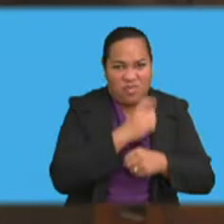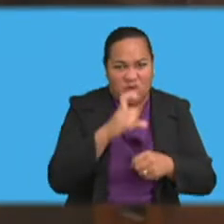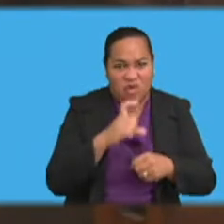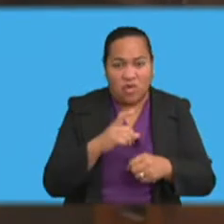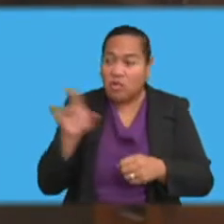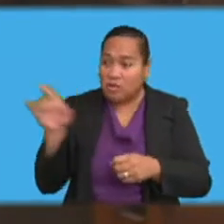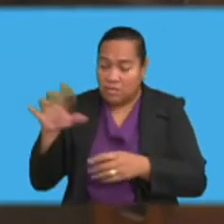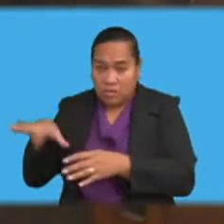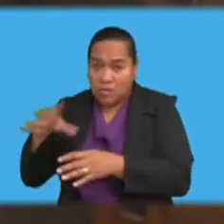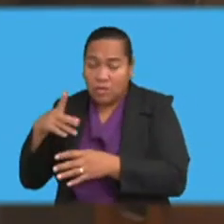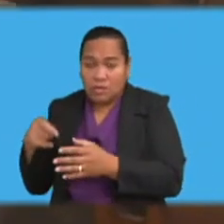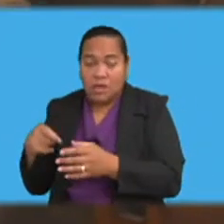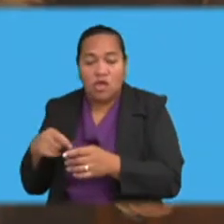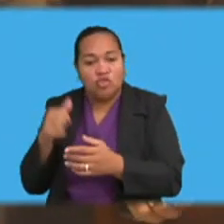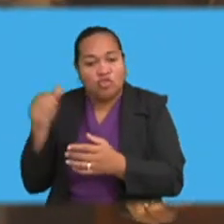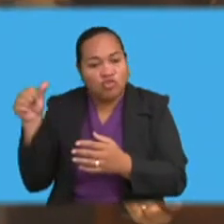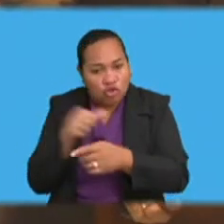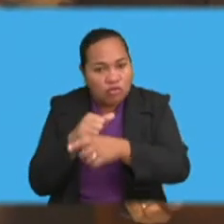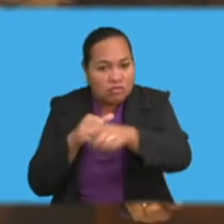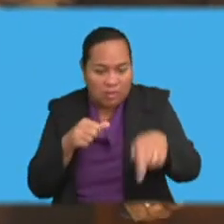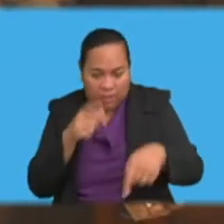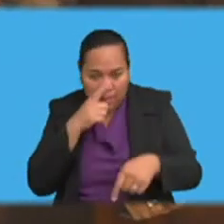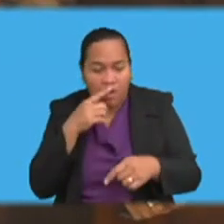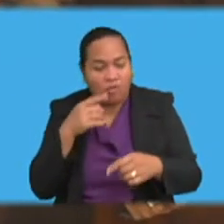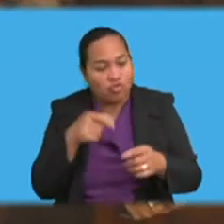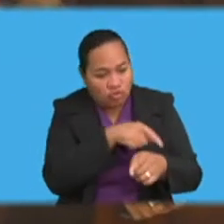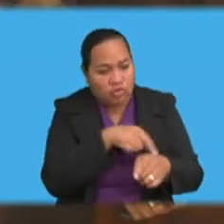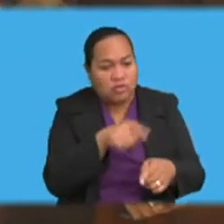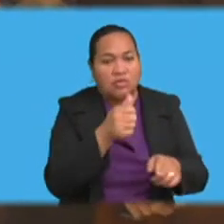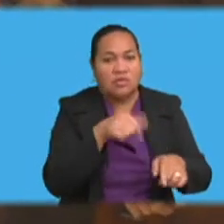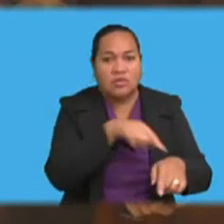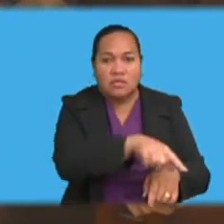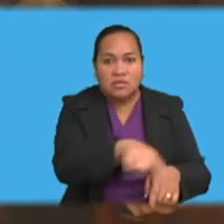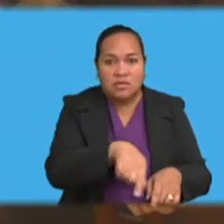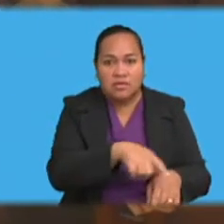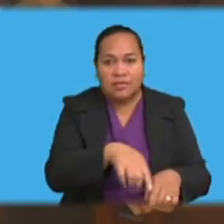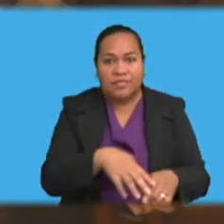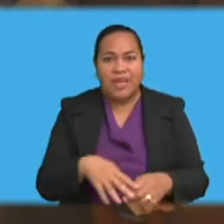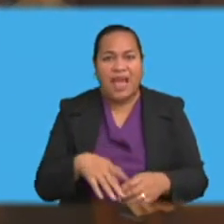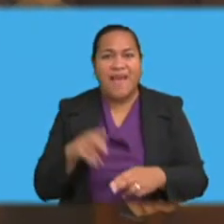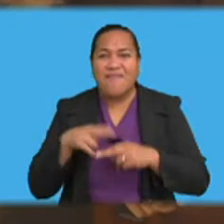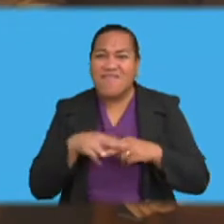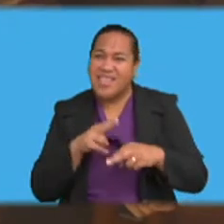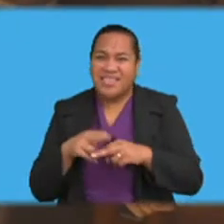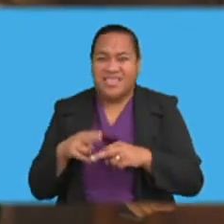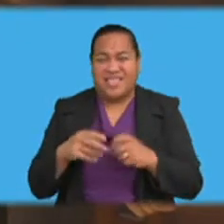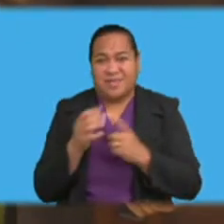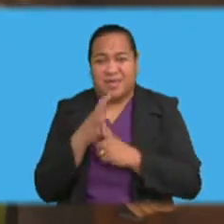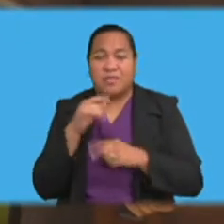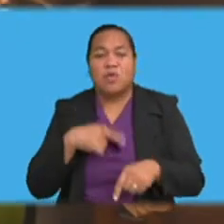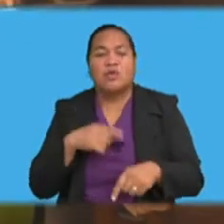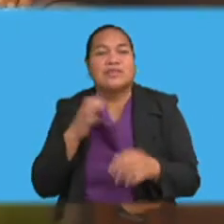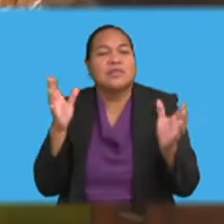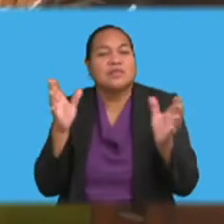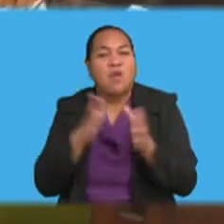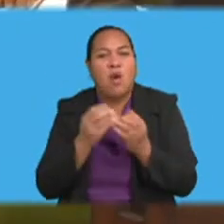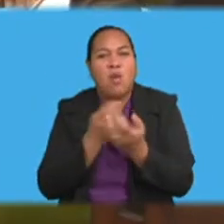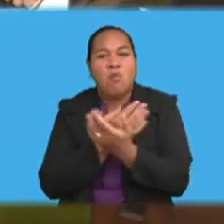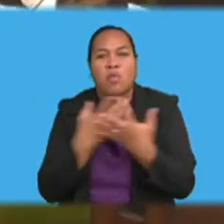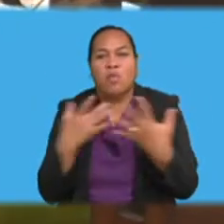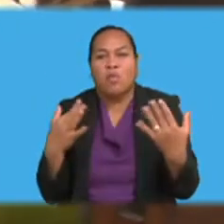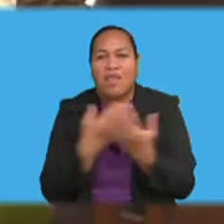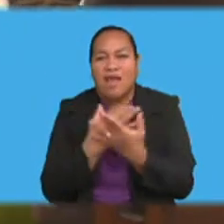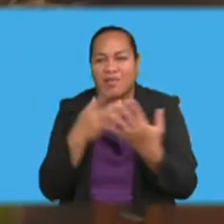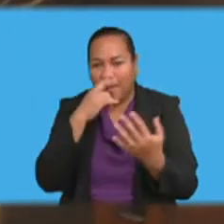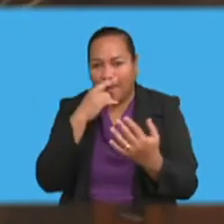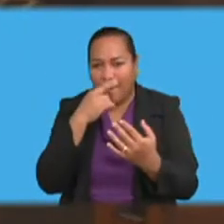pay TV be the only choice they have. Fiji's case is unique in the sense that due to a small population base